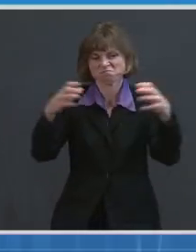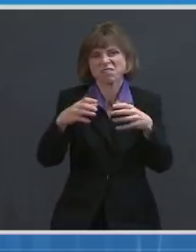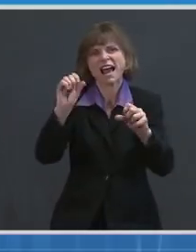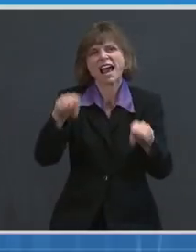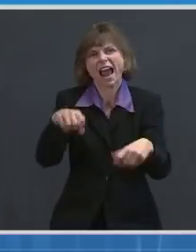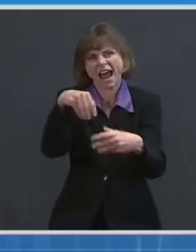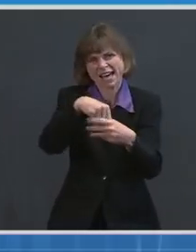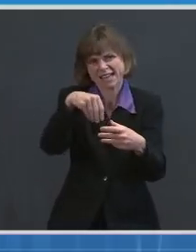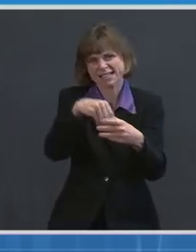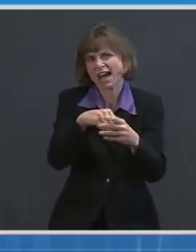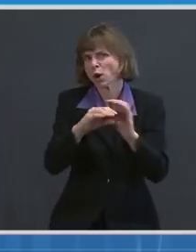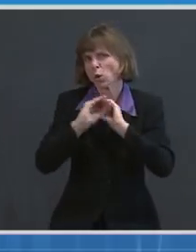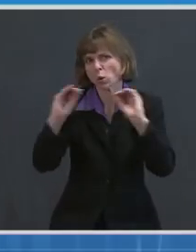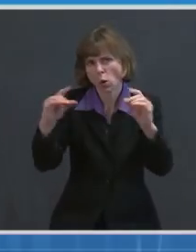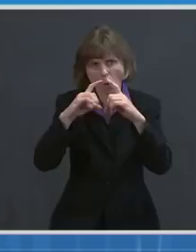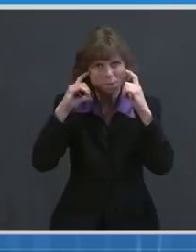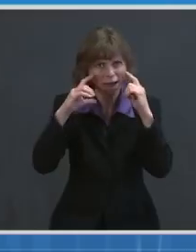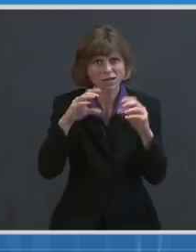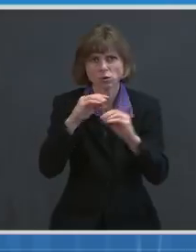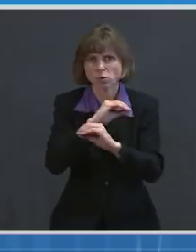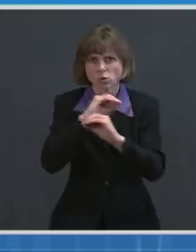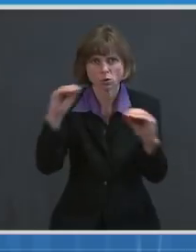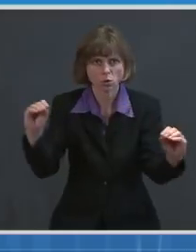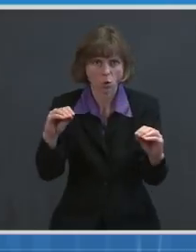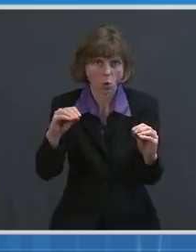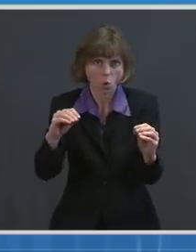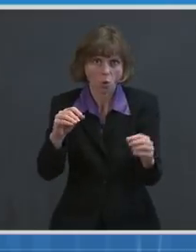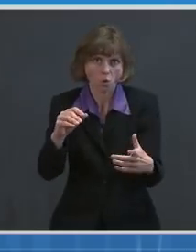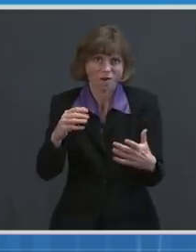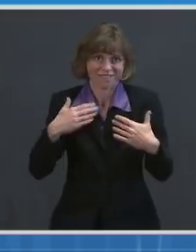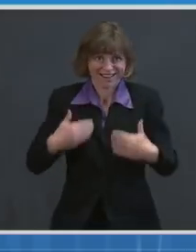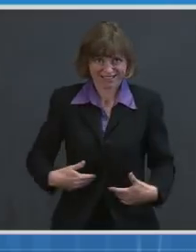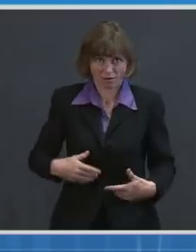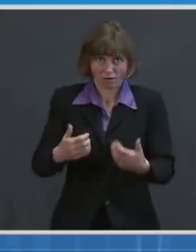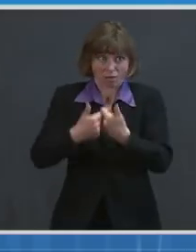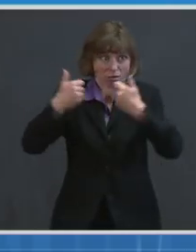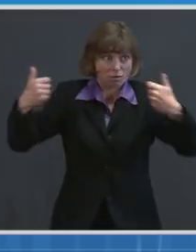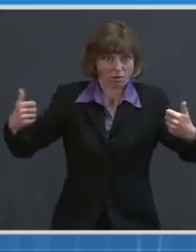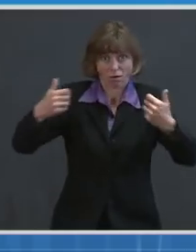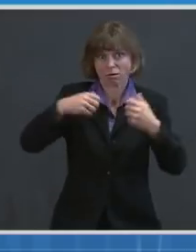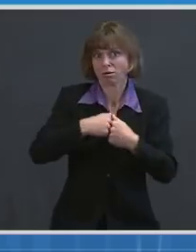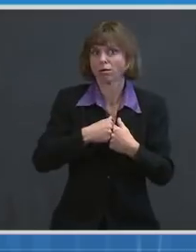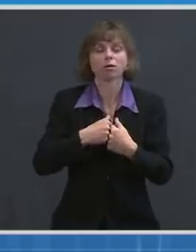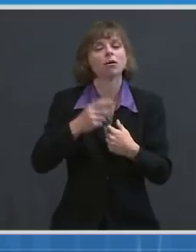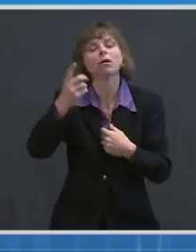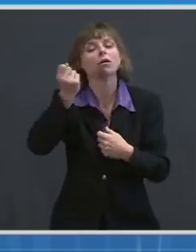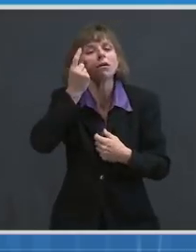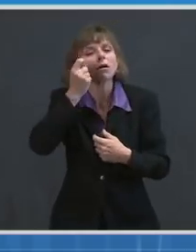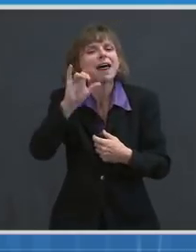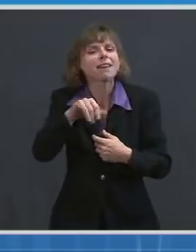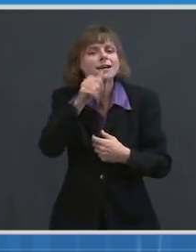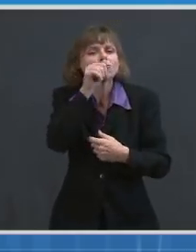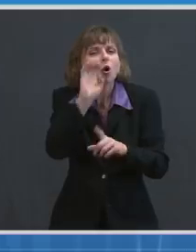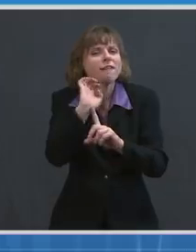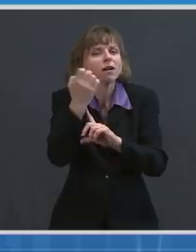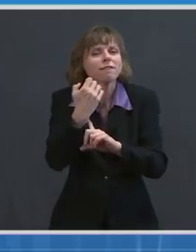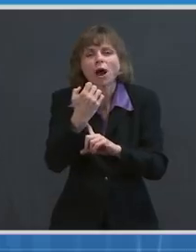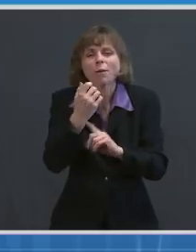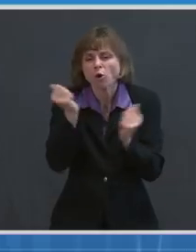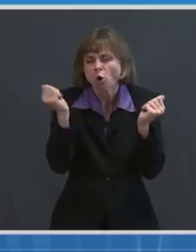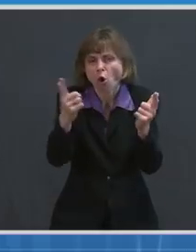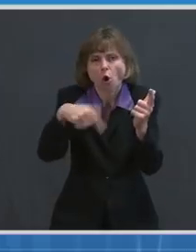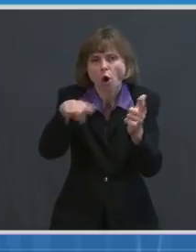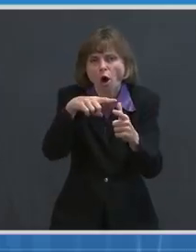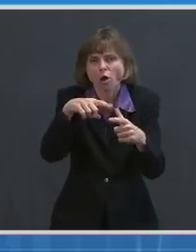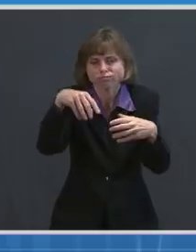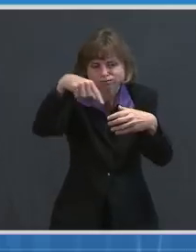distancing. Remember, here we are talking about private settings where everyone is vaccinated. So what does this mean? If